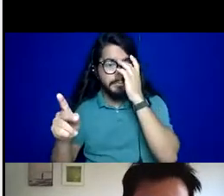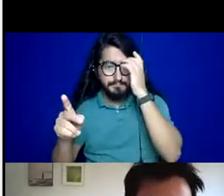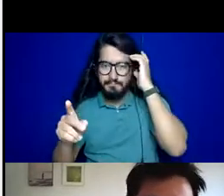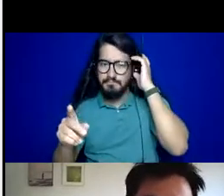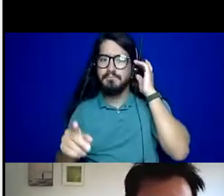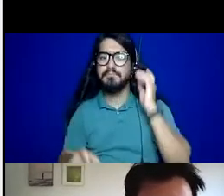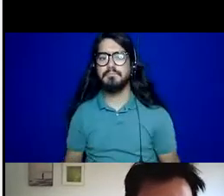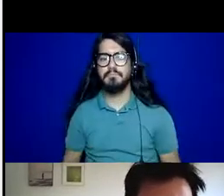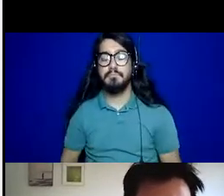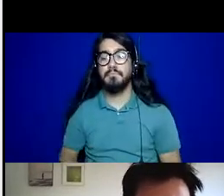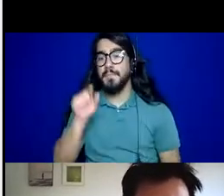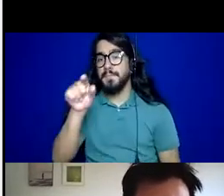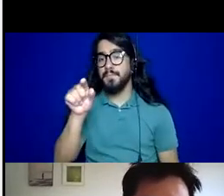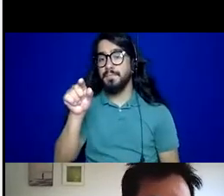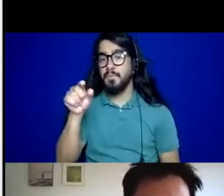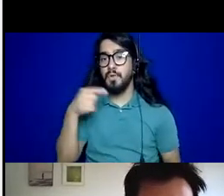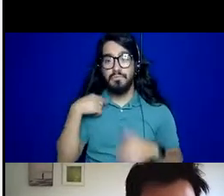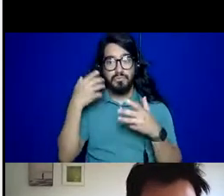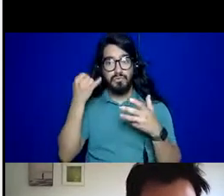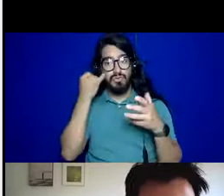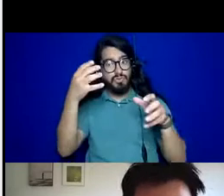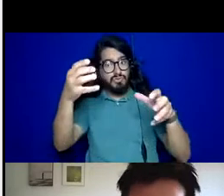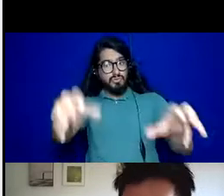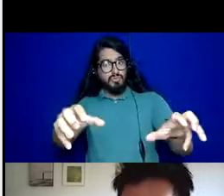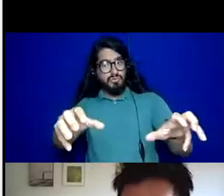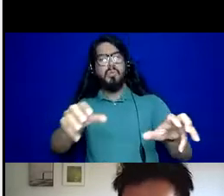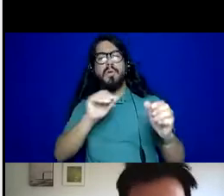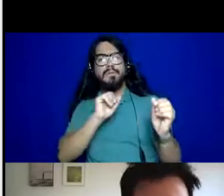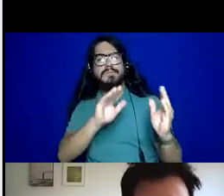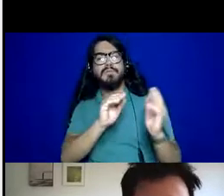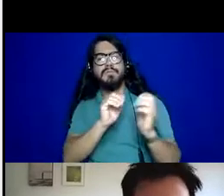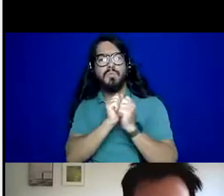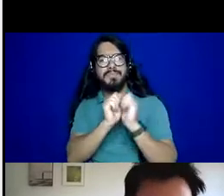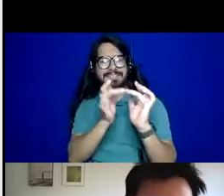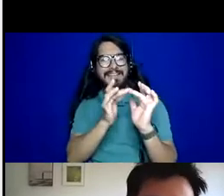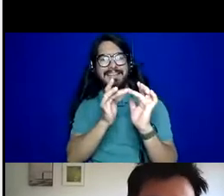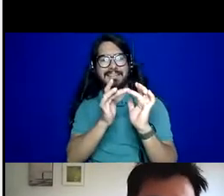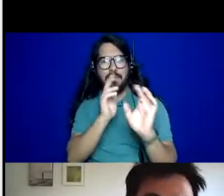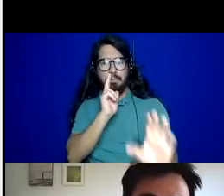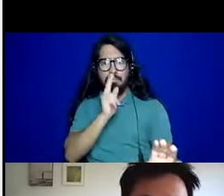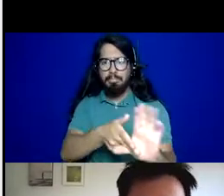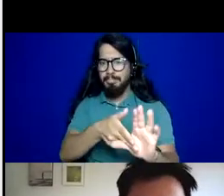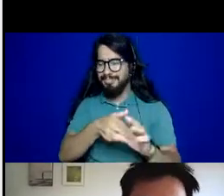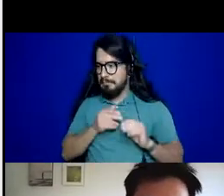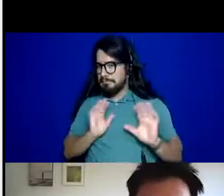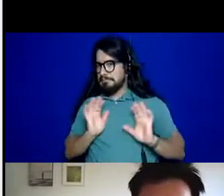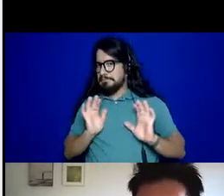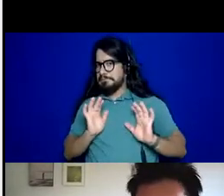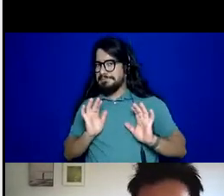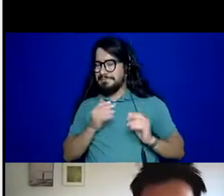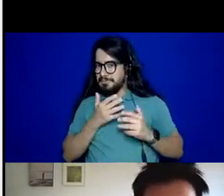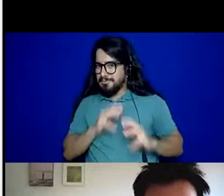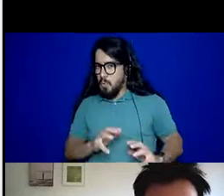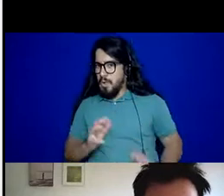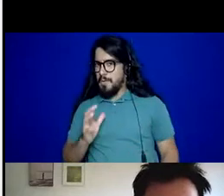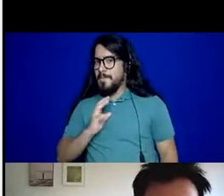so the thing about not wanting to engage with the Internet of Things, I fully agree with that, just in the sense that it is, as